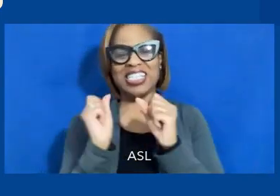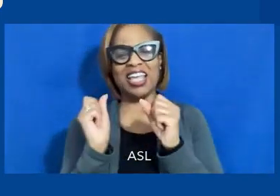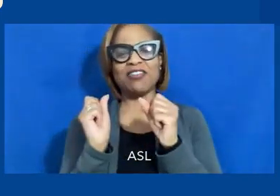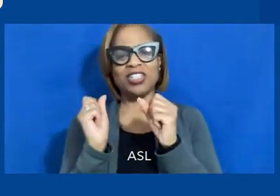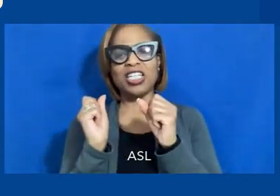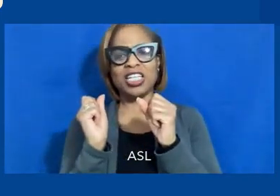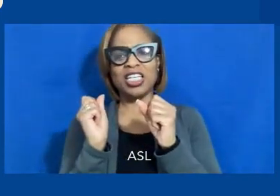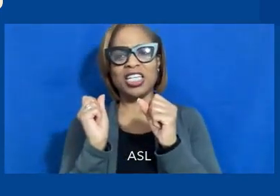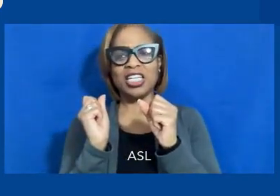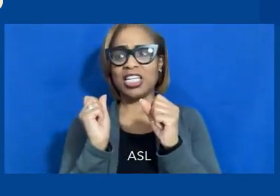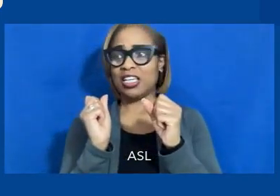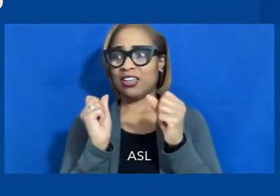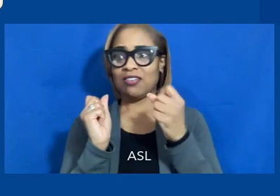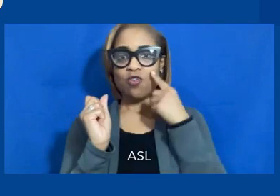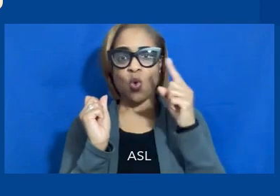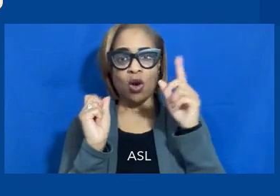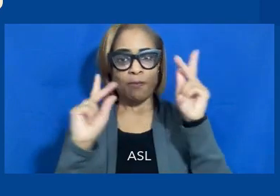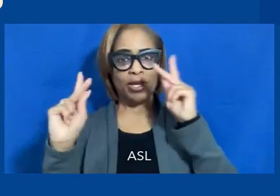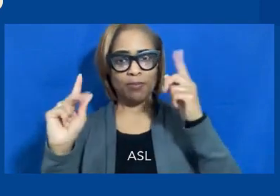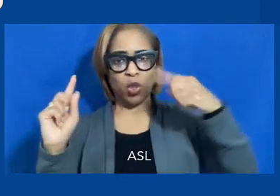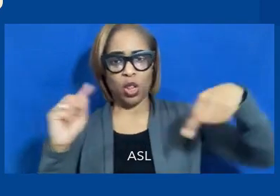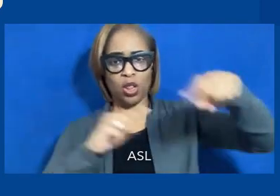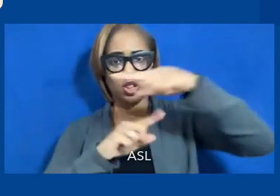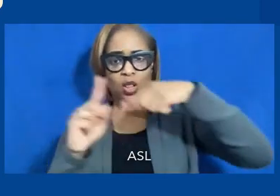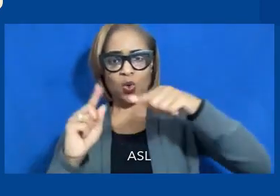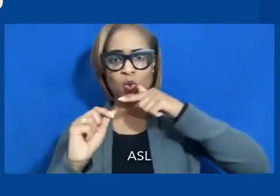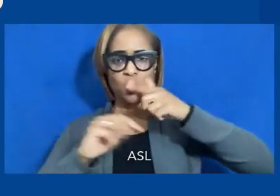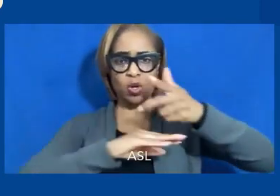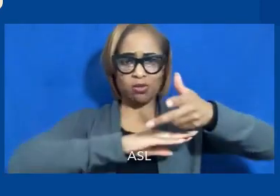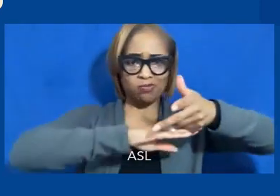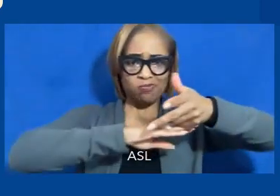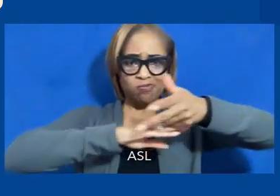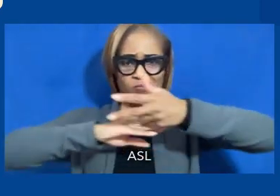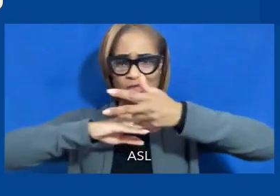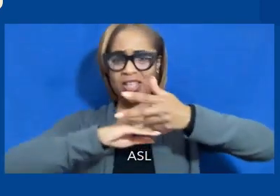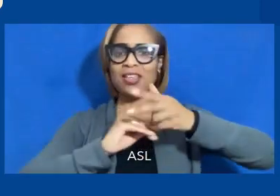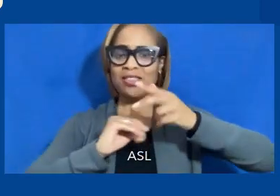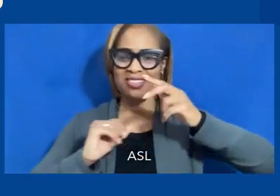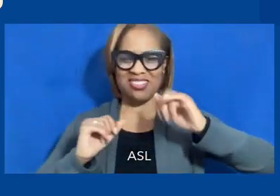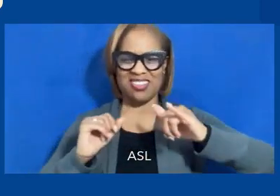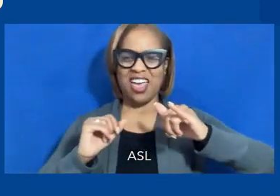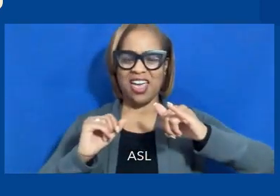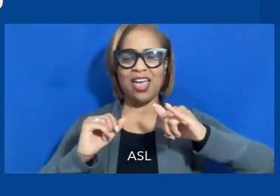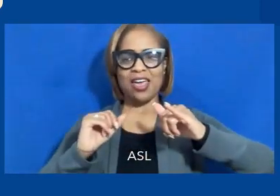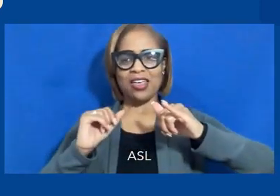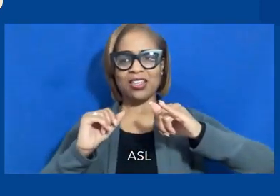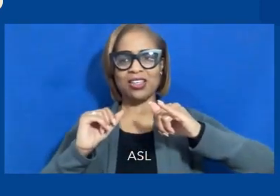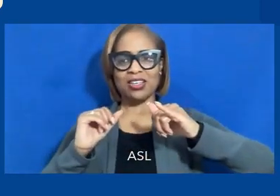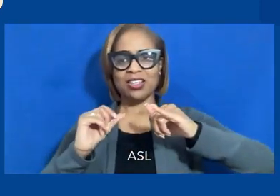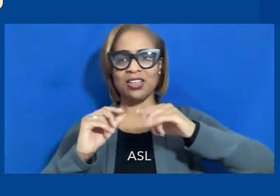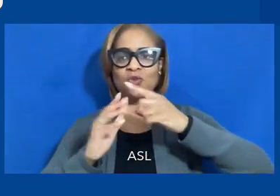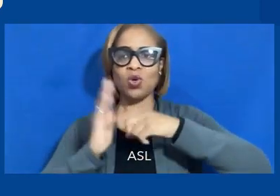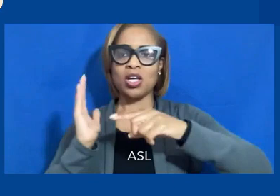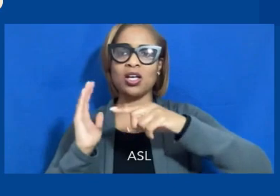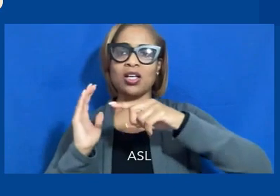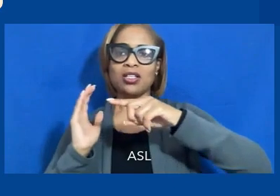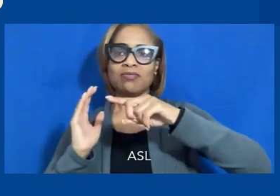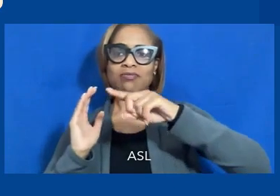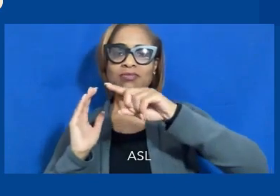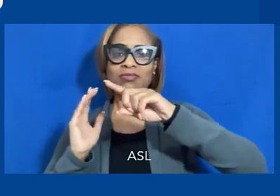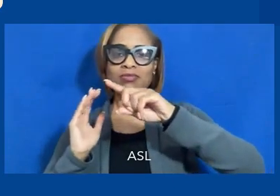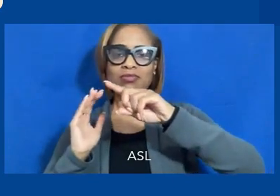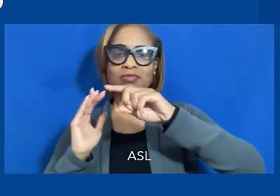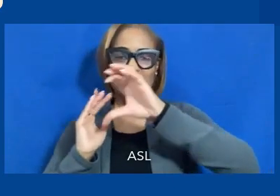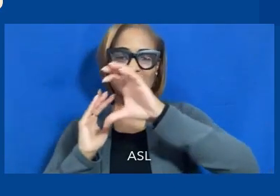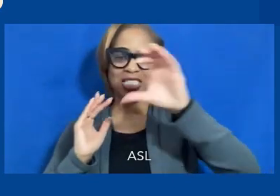the people that are getting these shots. I think all of those things are what the DCA is really trying to achieve.